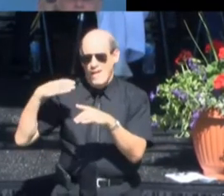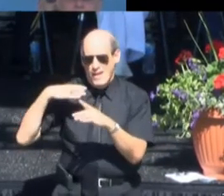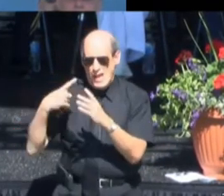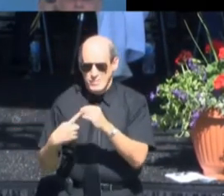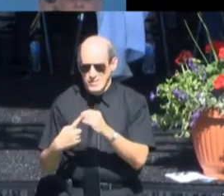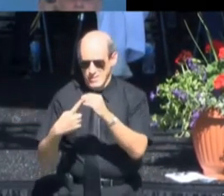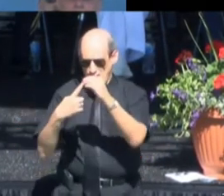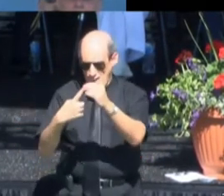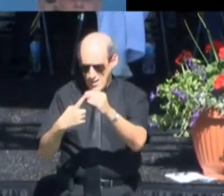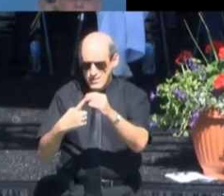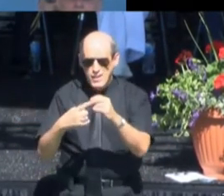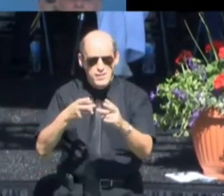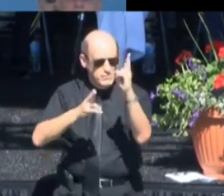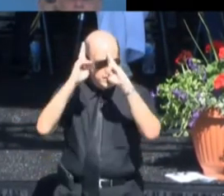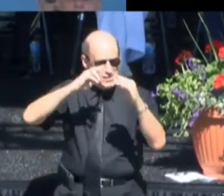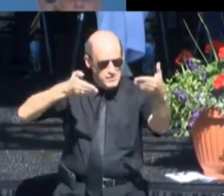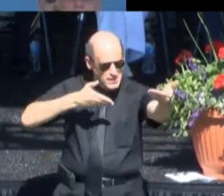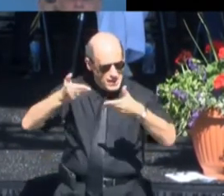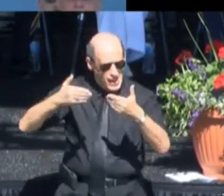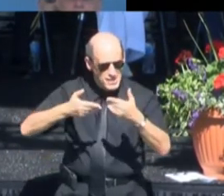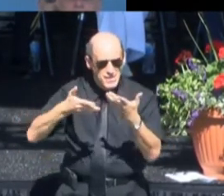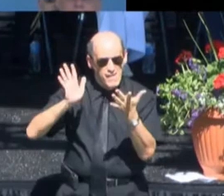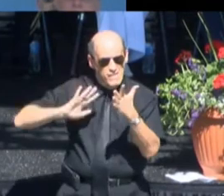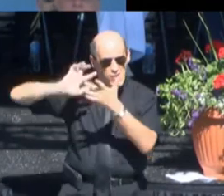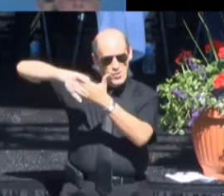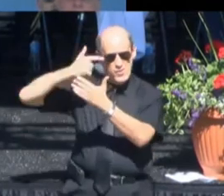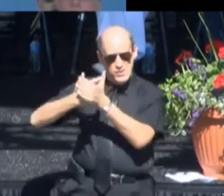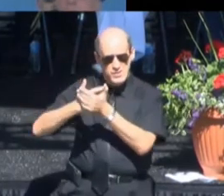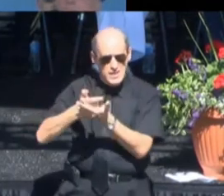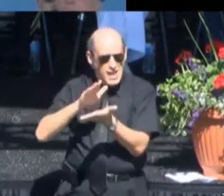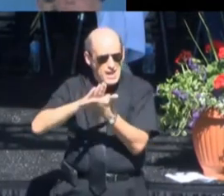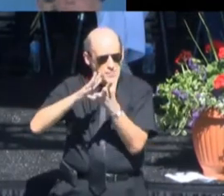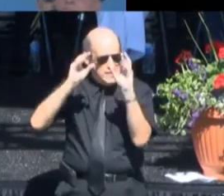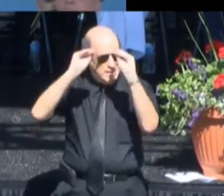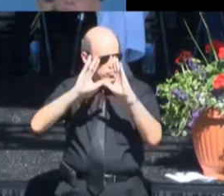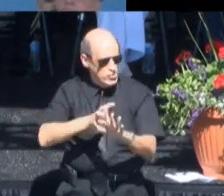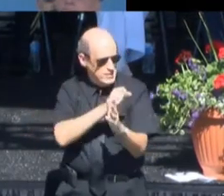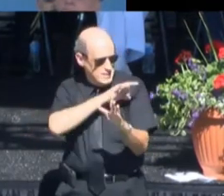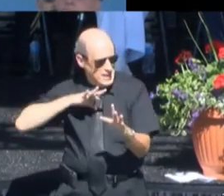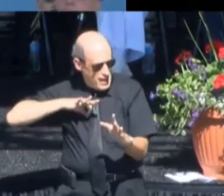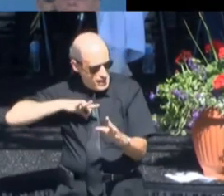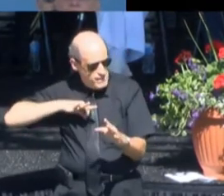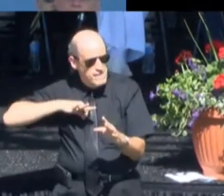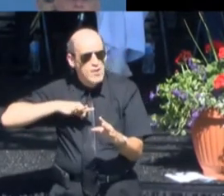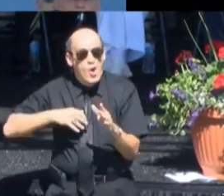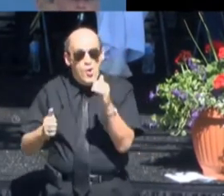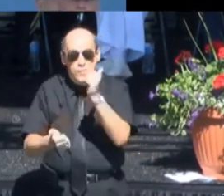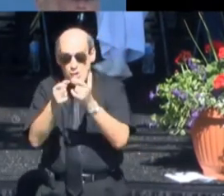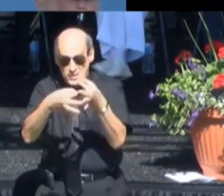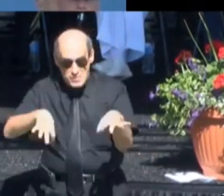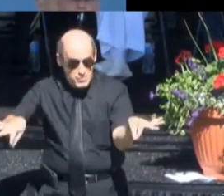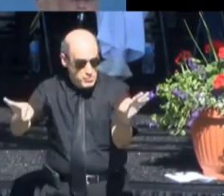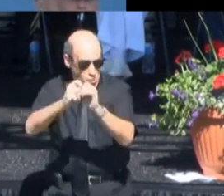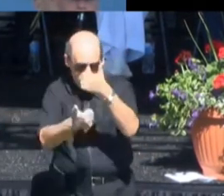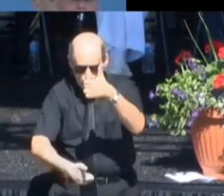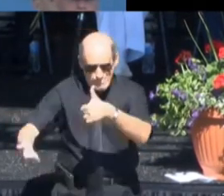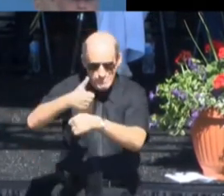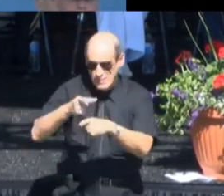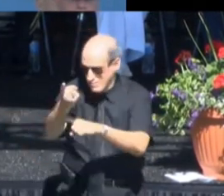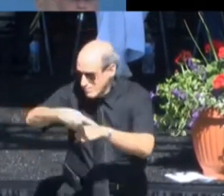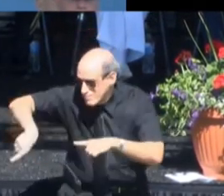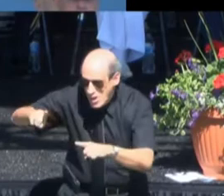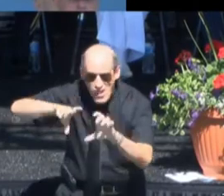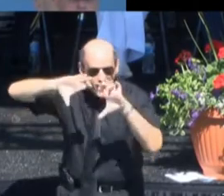Hartz, distinguished guests, alumni, Academy faculty and staff, and most importantly, Class